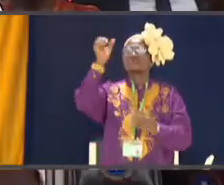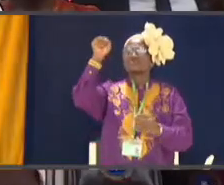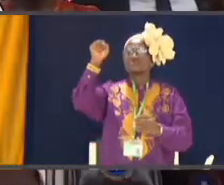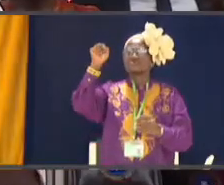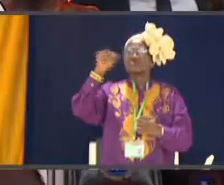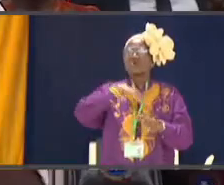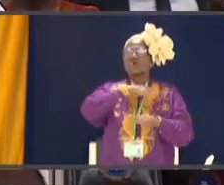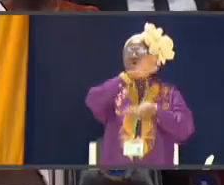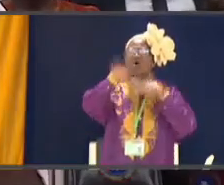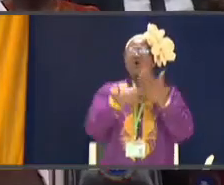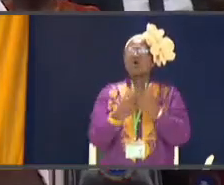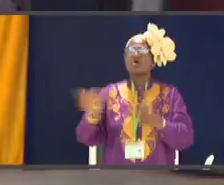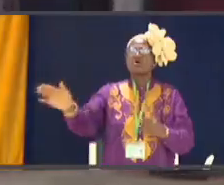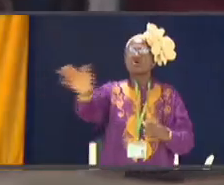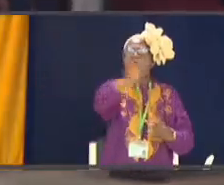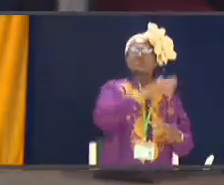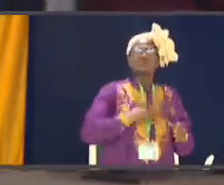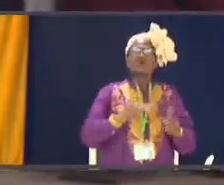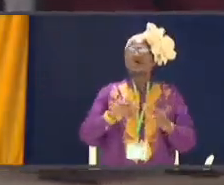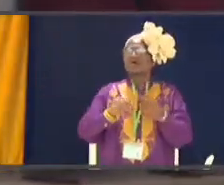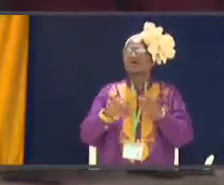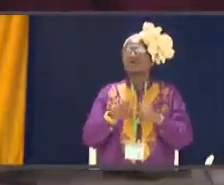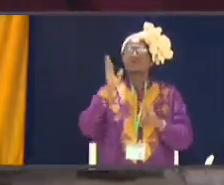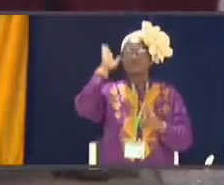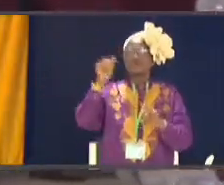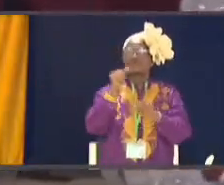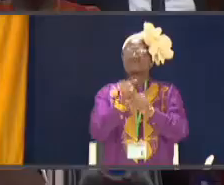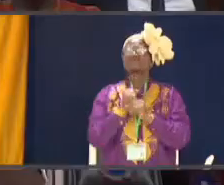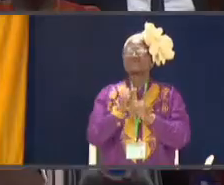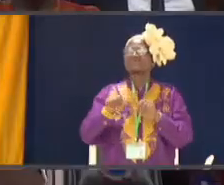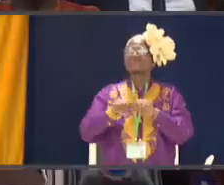All your friends will receive breakthroughs.